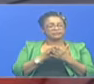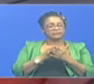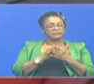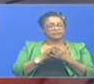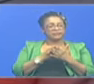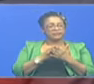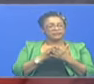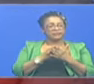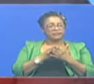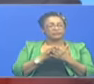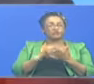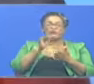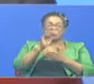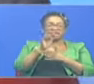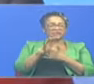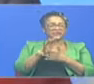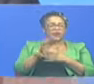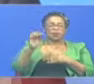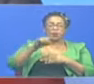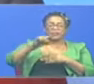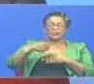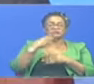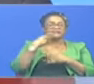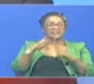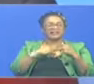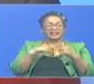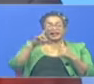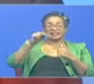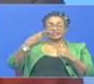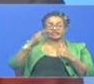kuna gharama ambapo ya 1,700 NHIF,